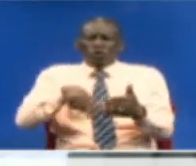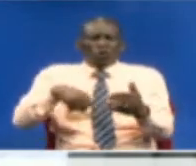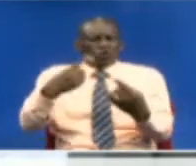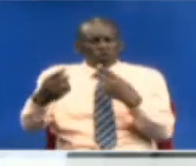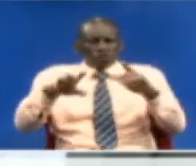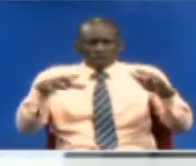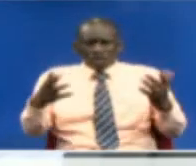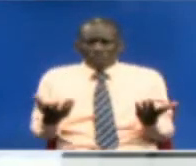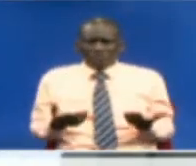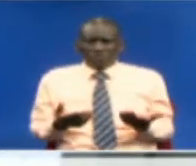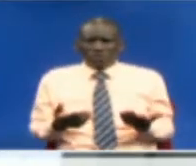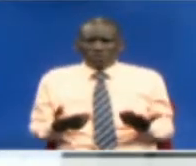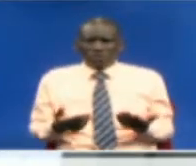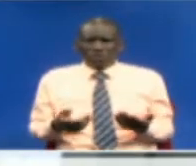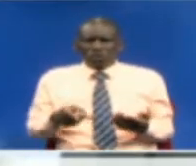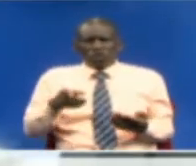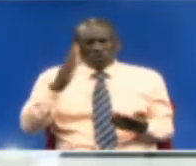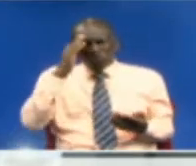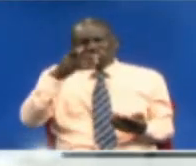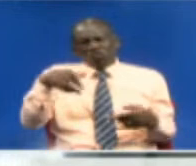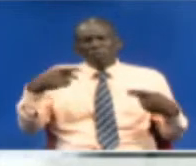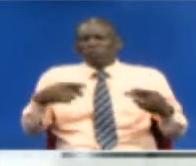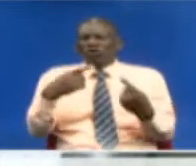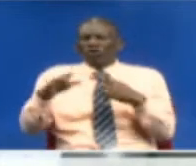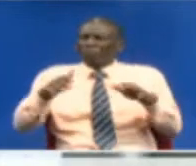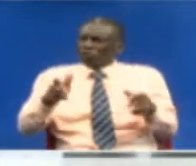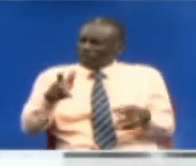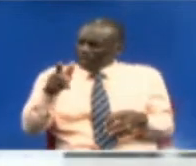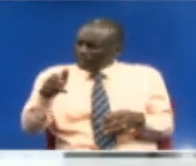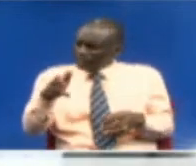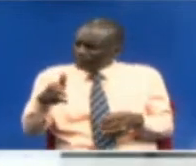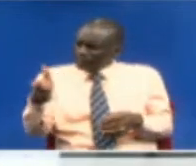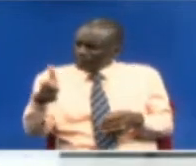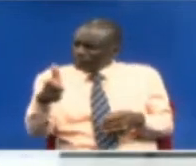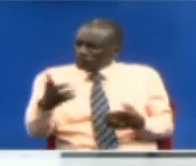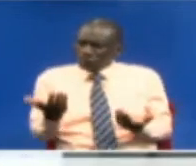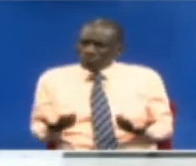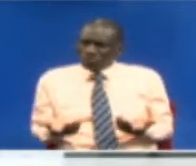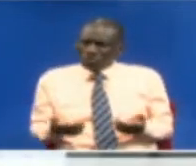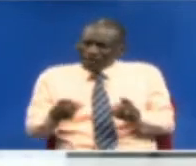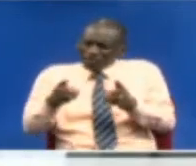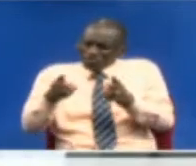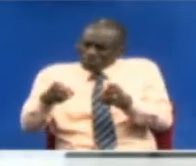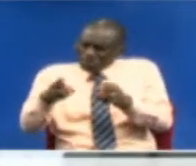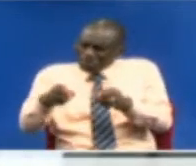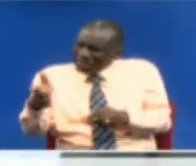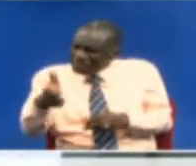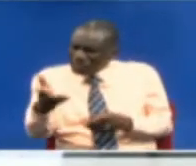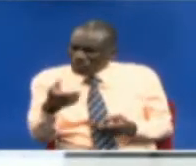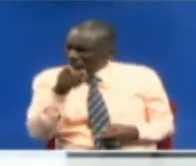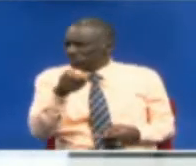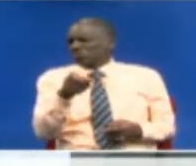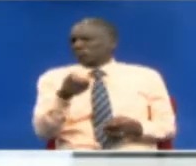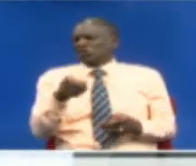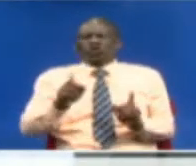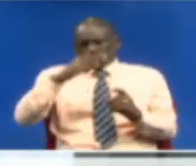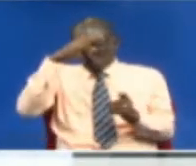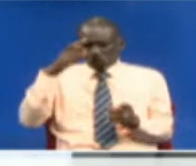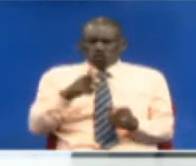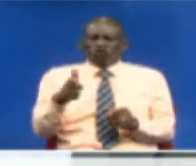of is... You know, you are talking of an edited of a clip which has been played around with. So how can I